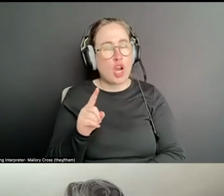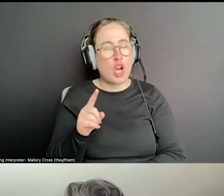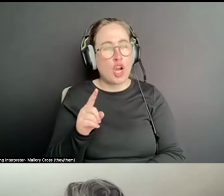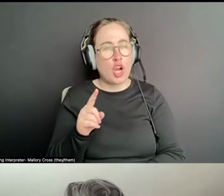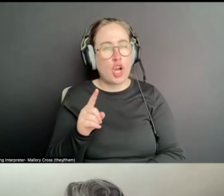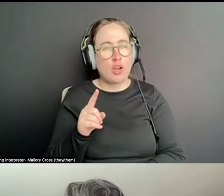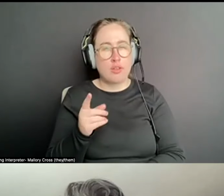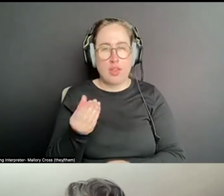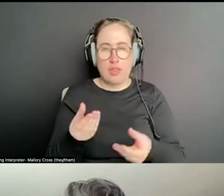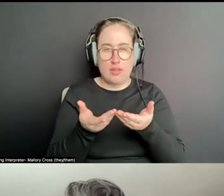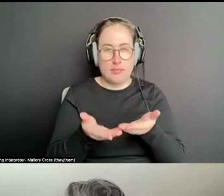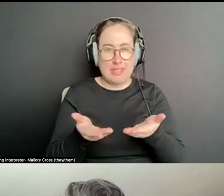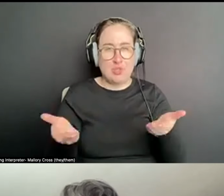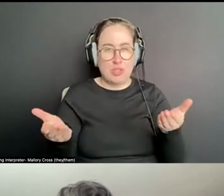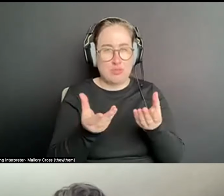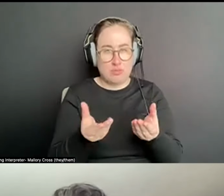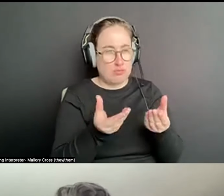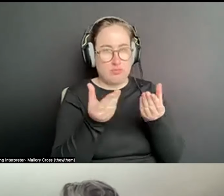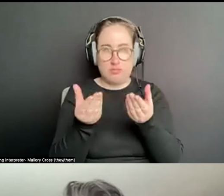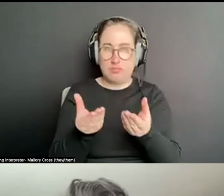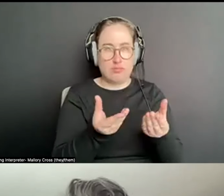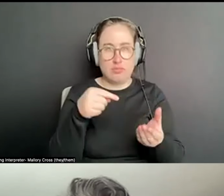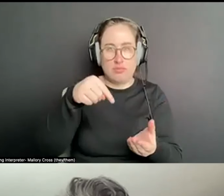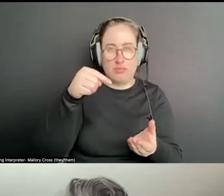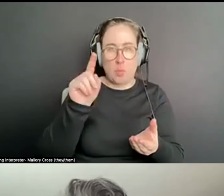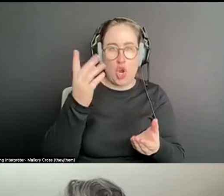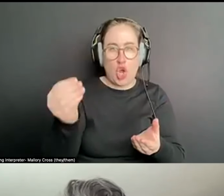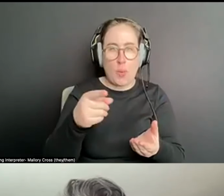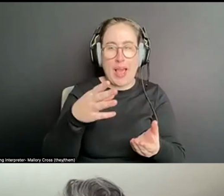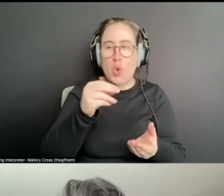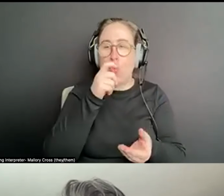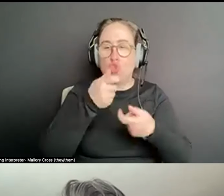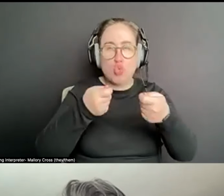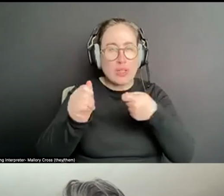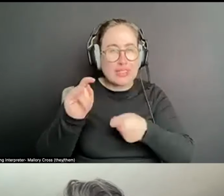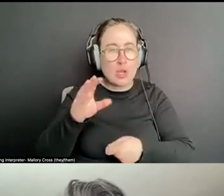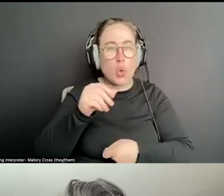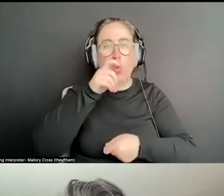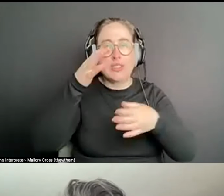where do the actual materials go? Who controls these objects? Who decides who else gets to see them?